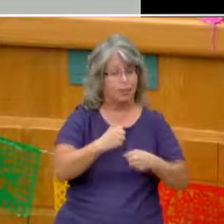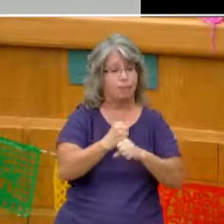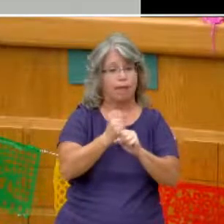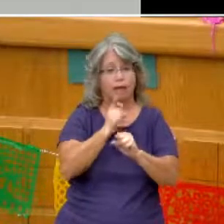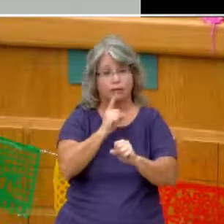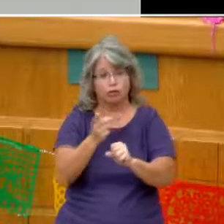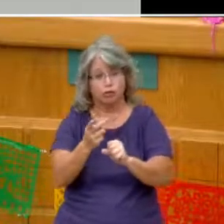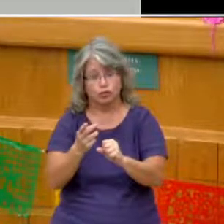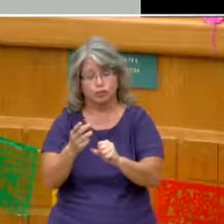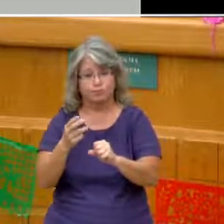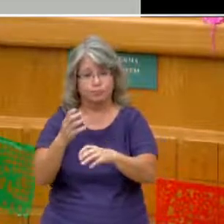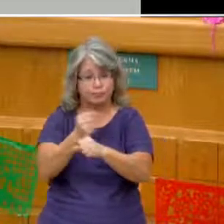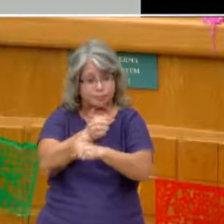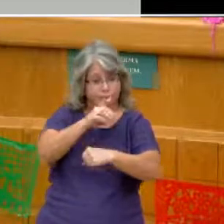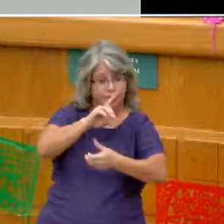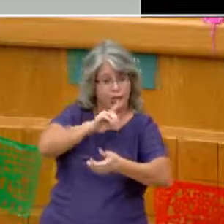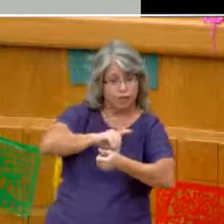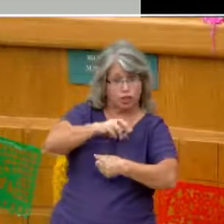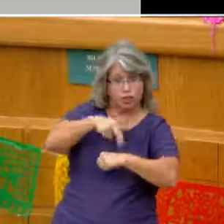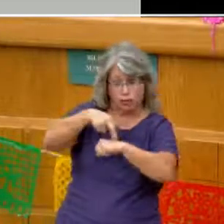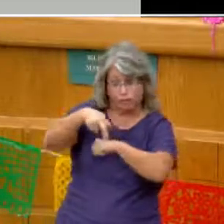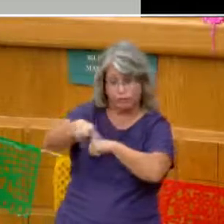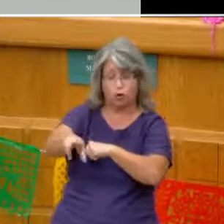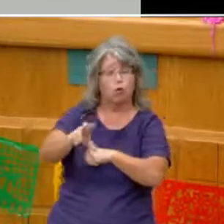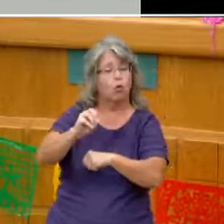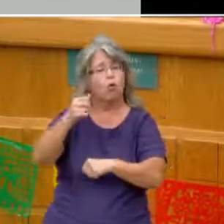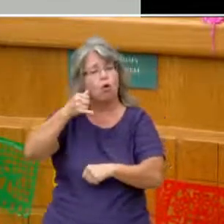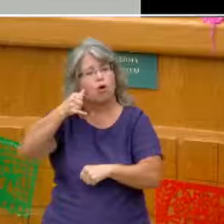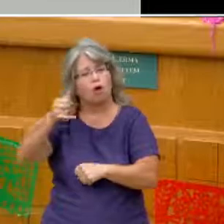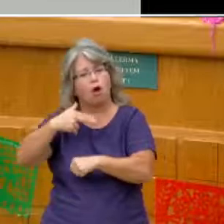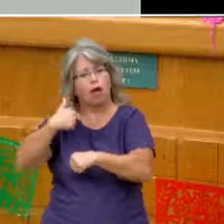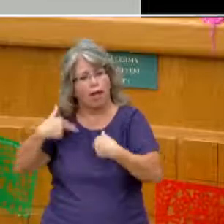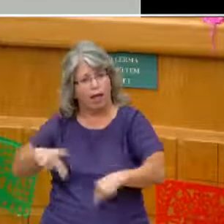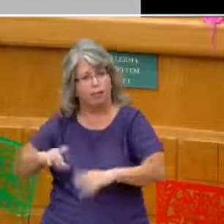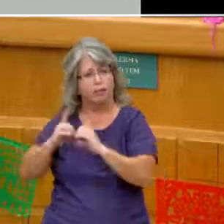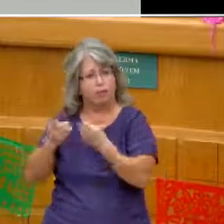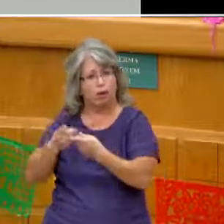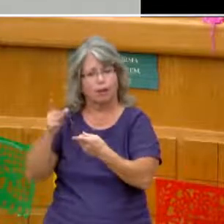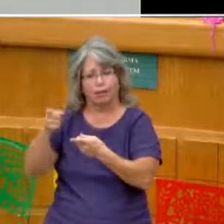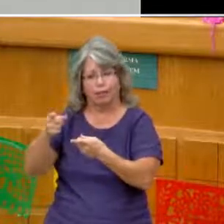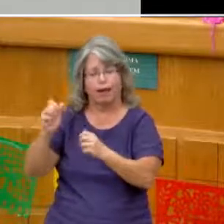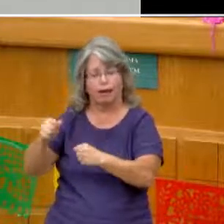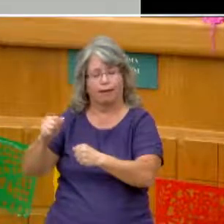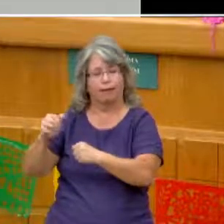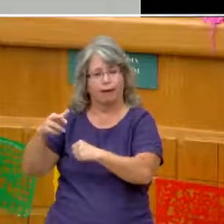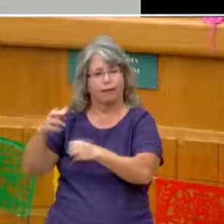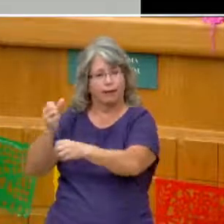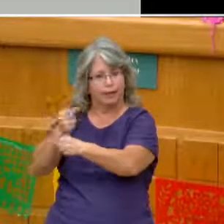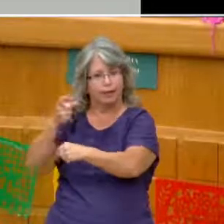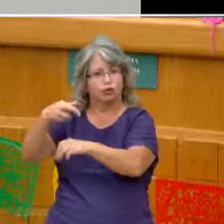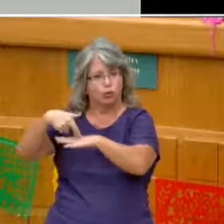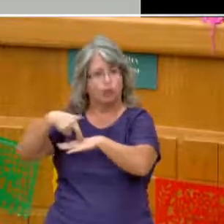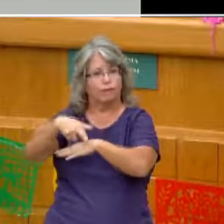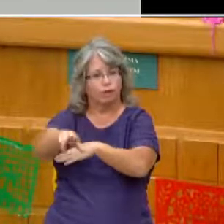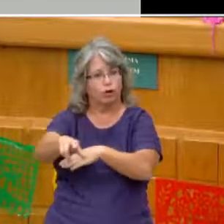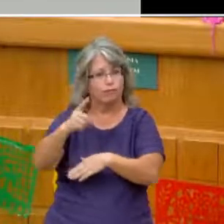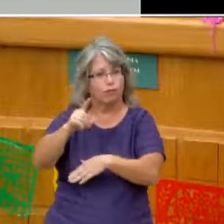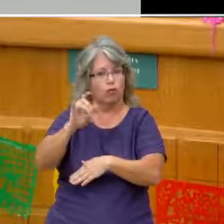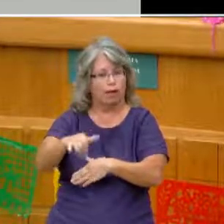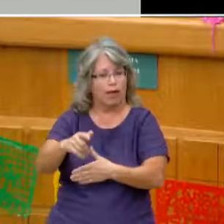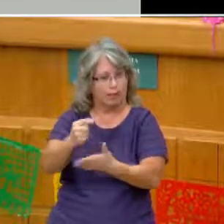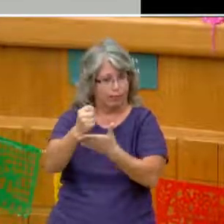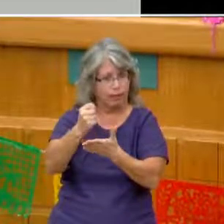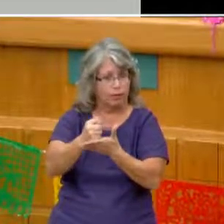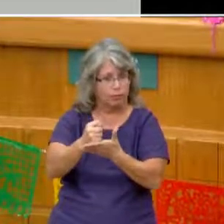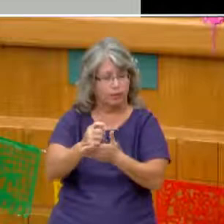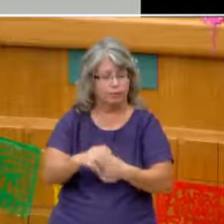health department. They'll be able to connect you, or you contact your doctor. They'll also be able to connect you with the monoclonal antibodies. And lastly, the masks